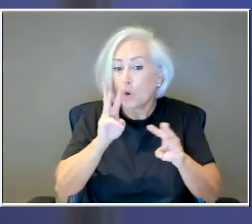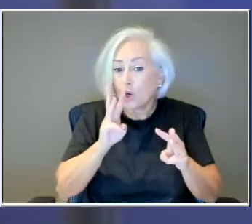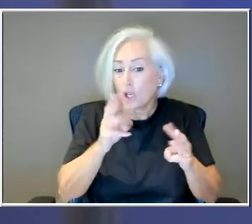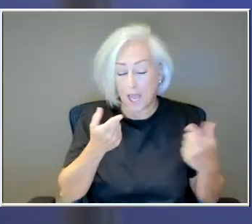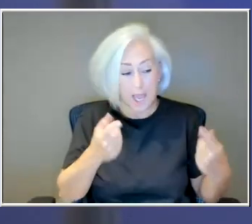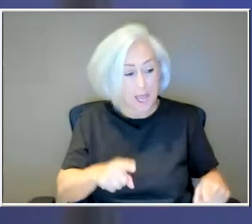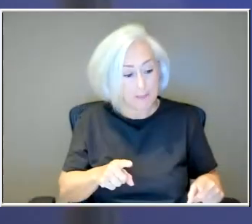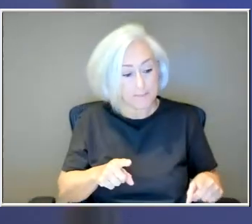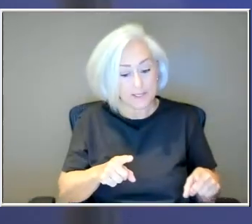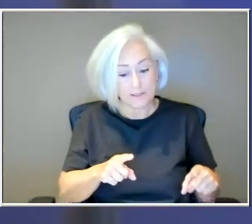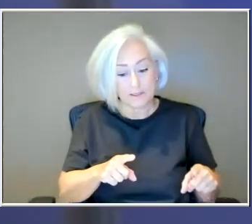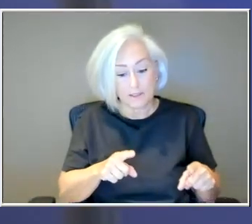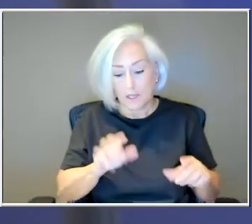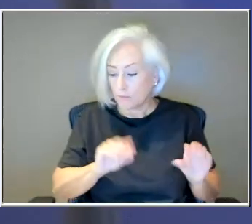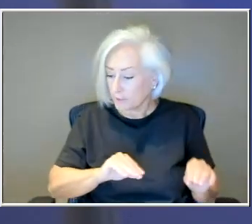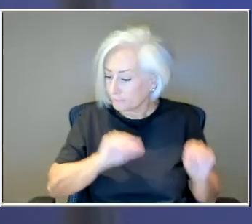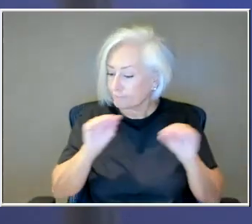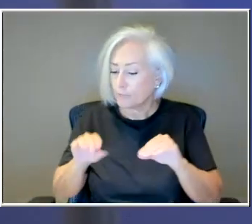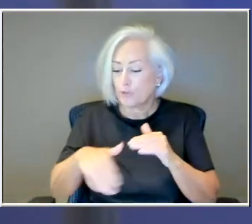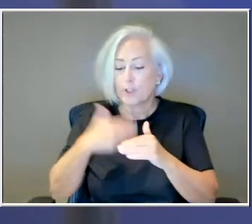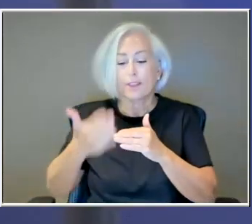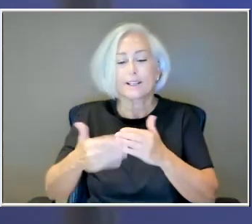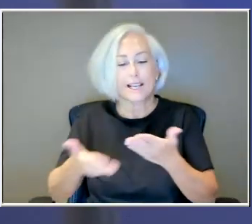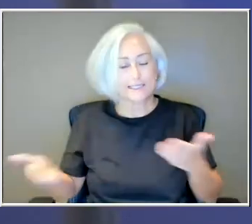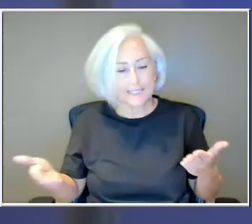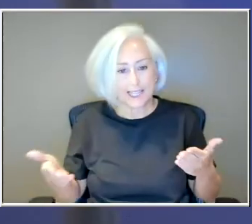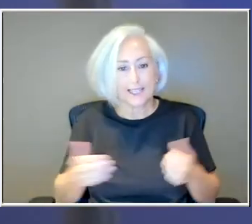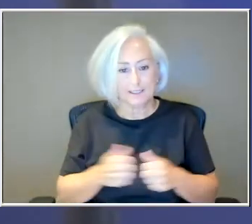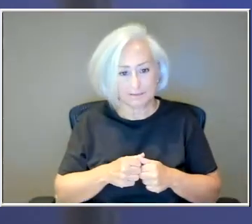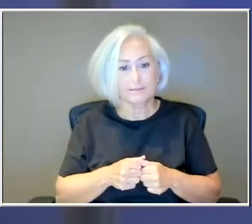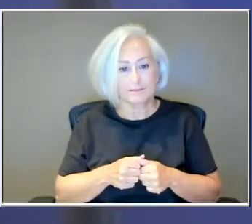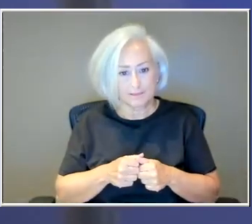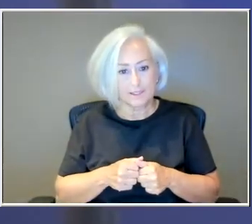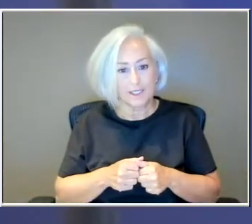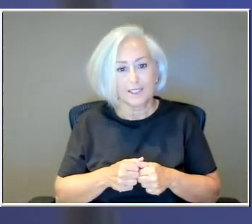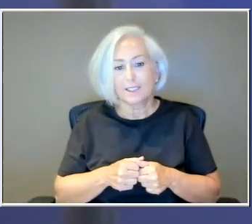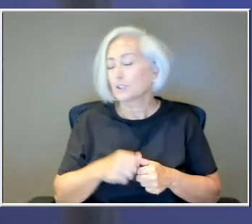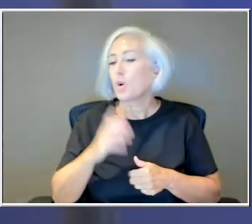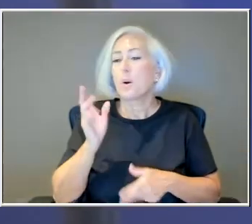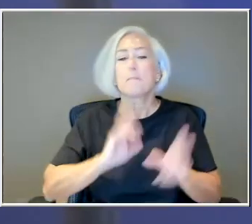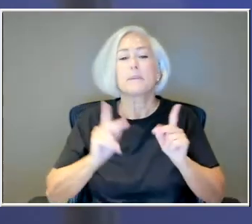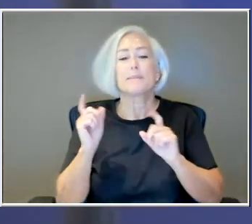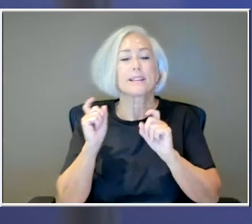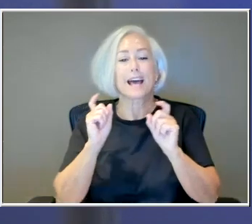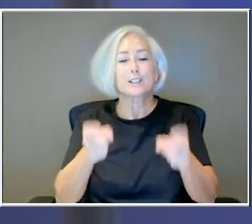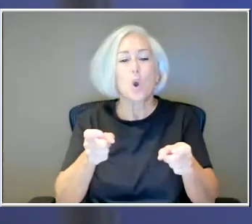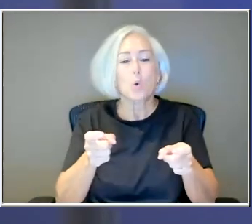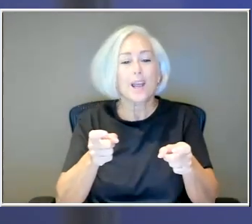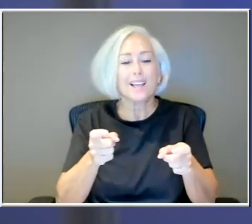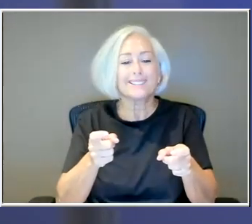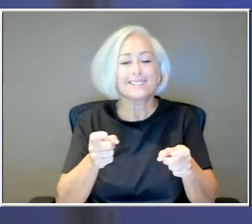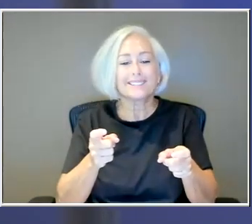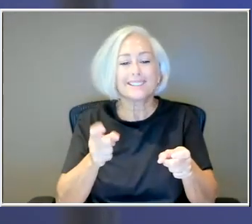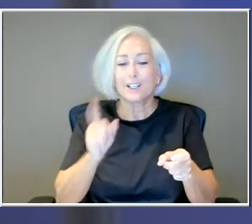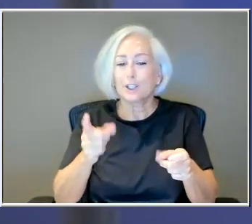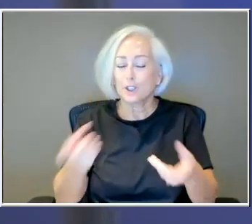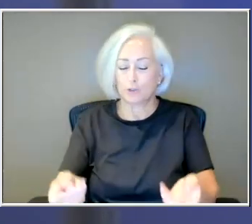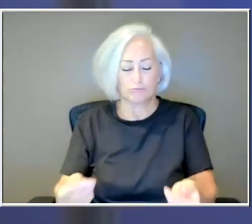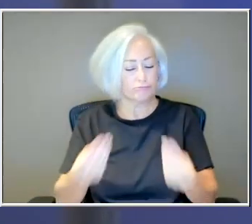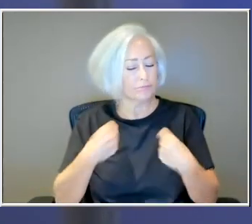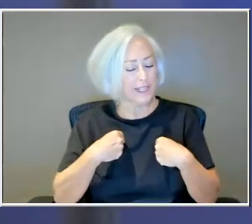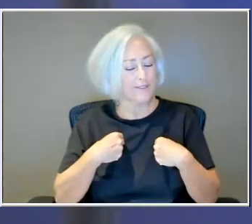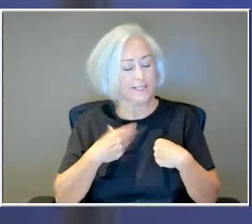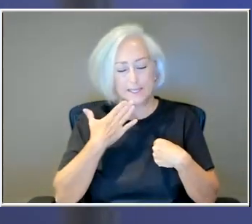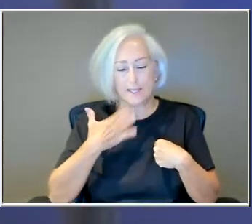next best thing. So donors, you guys give us the best cells in the world. You do. That's not the